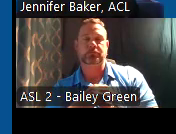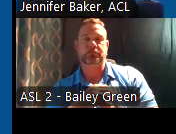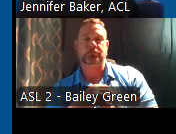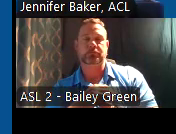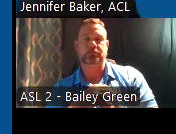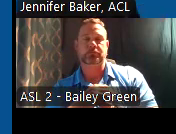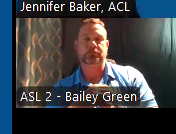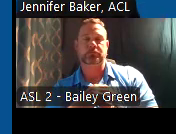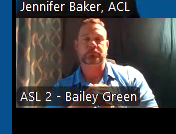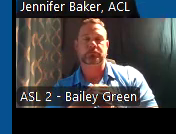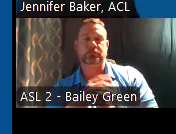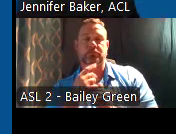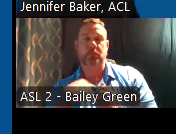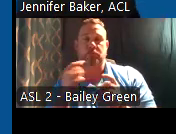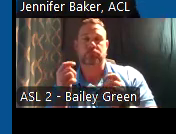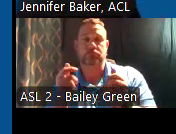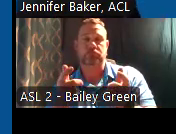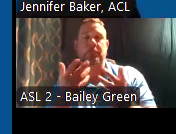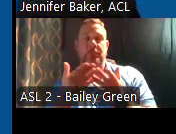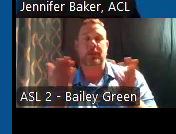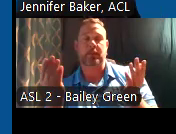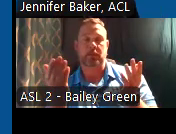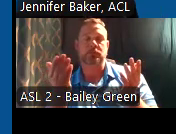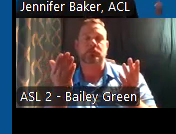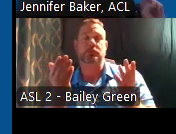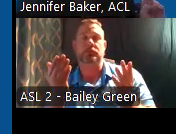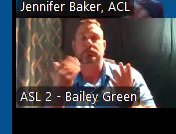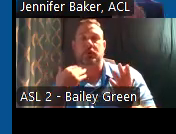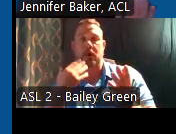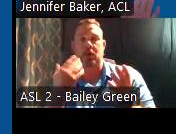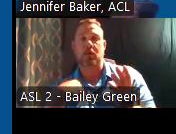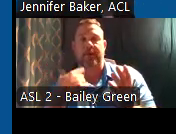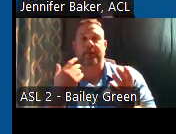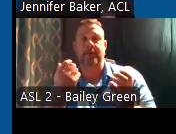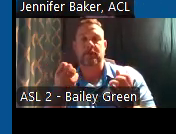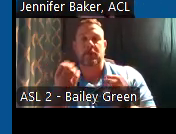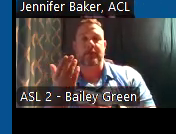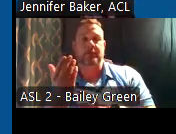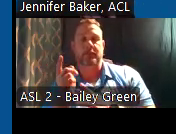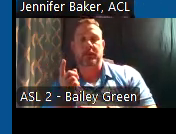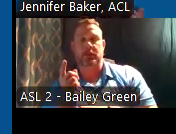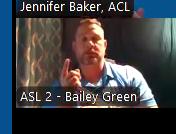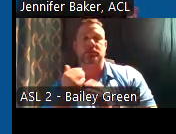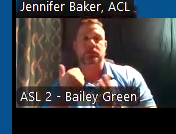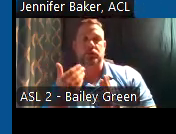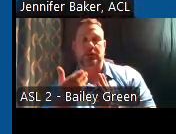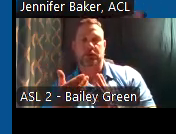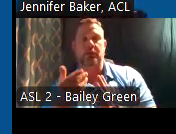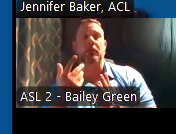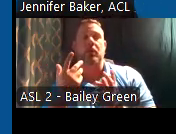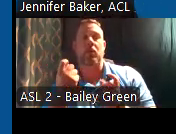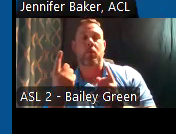I just talked really quickly about a host of different things. I know I just have the 15 minutes and we're nearing that, but I